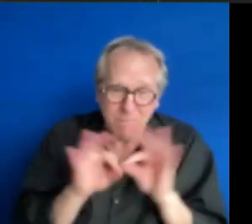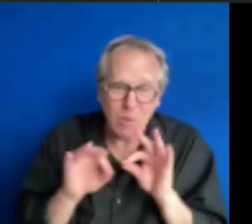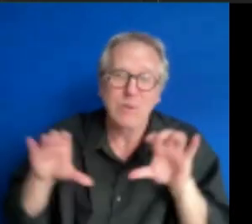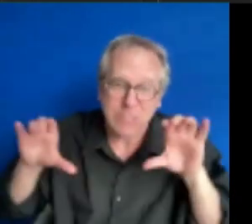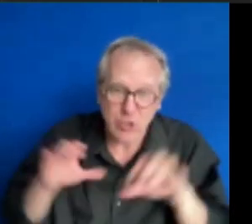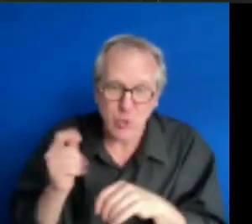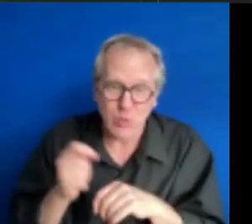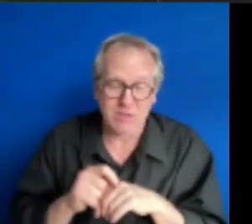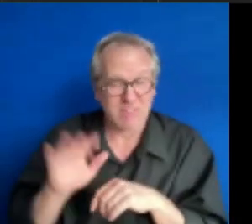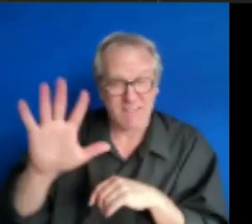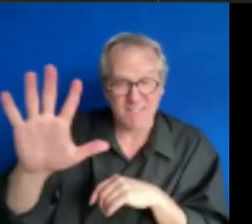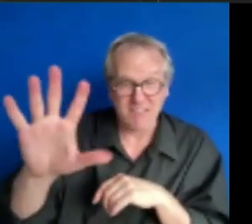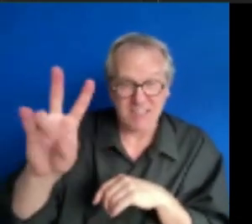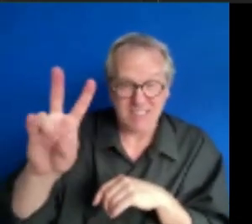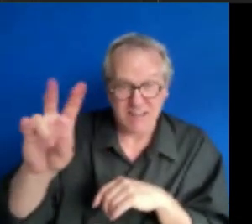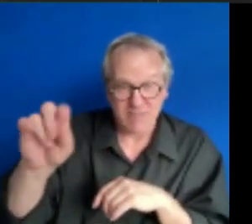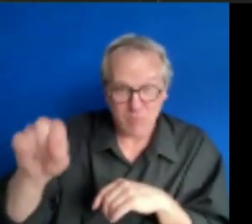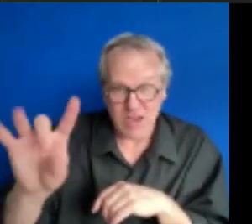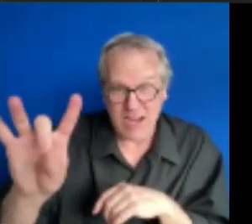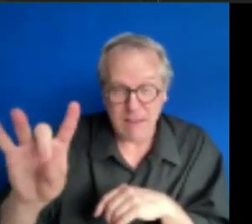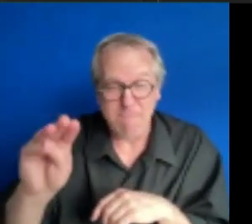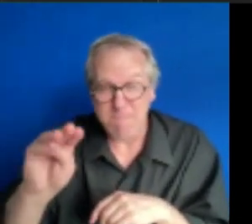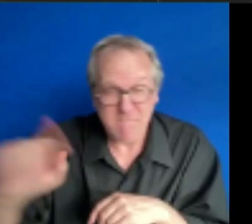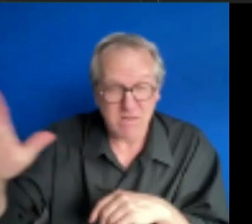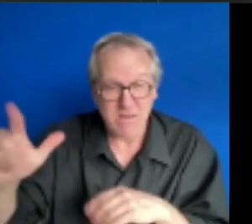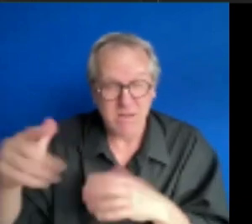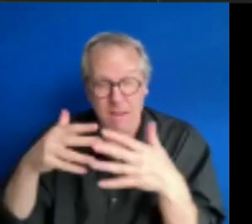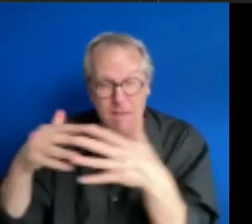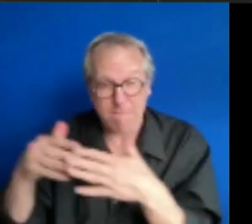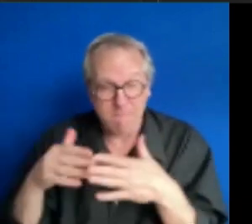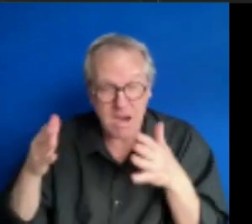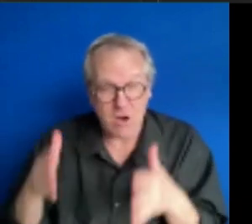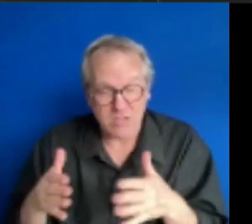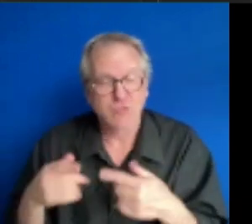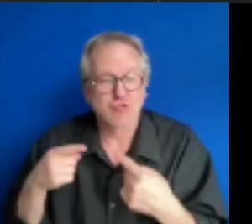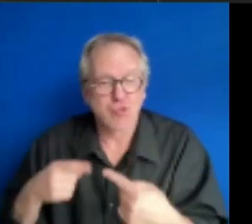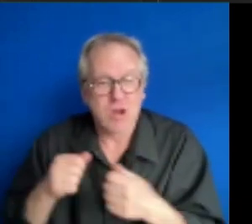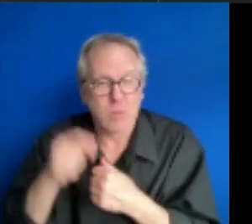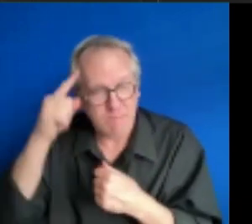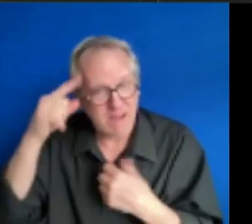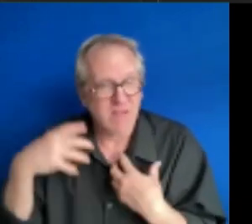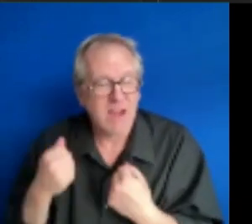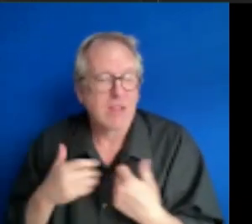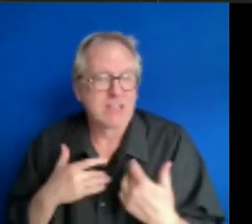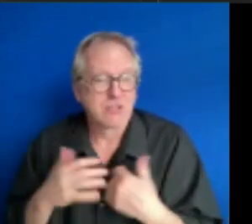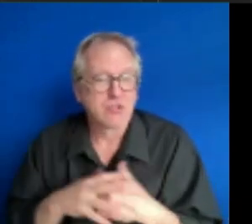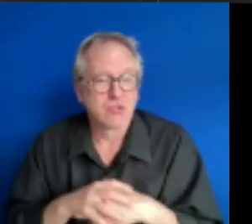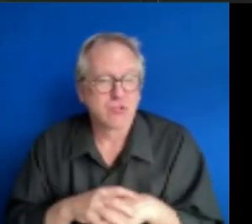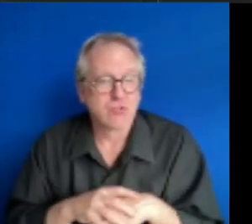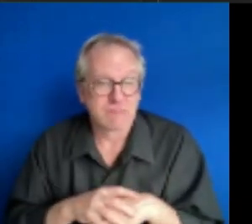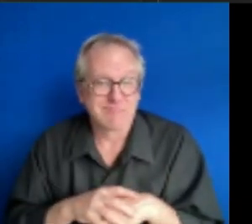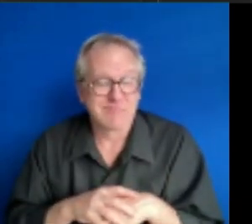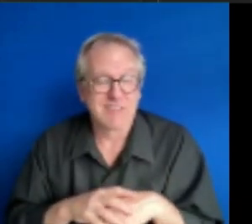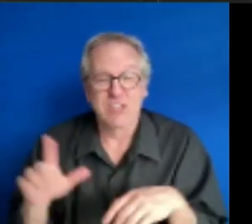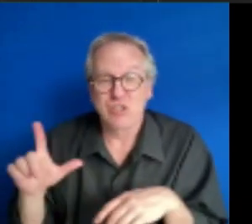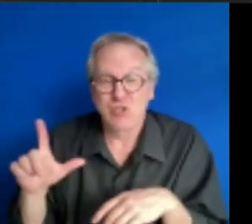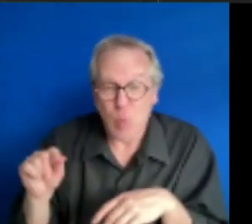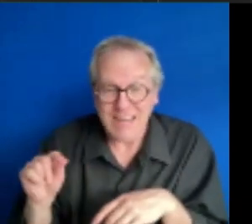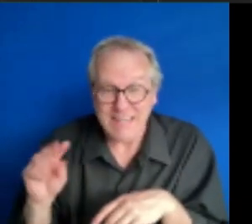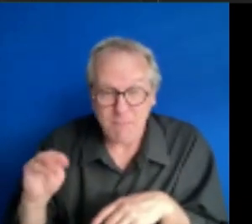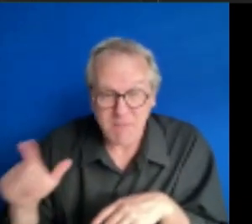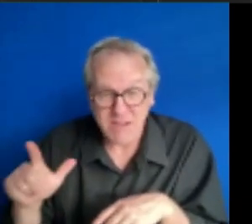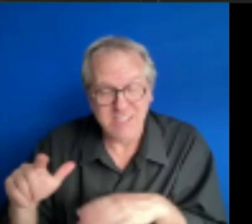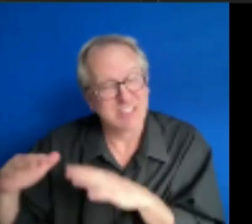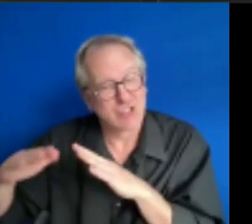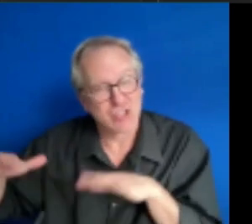that 57.8 million Americans struggle with mental health concerns alone. And we know that 20 million of